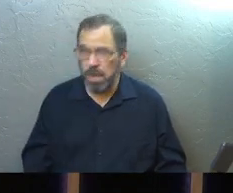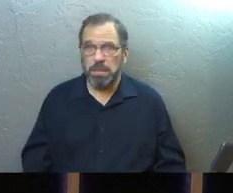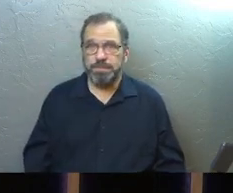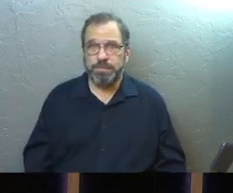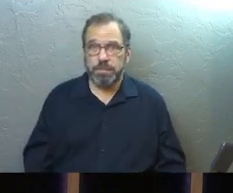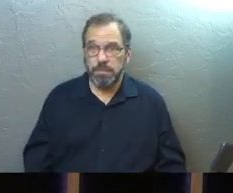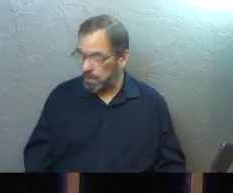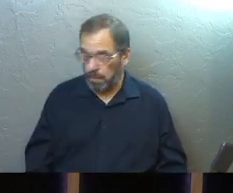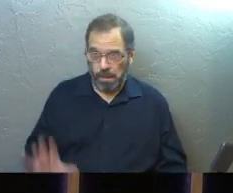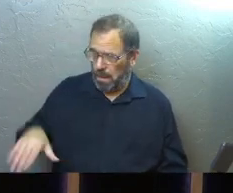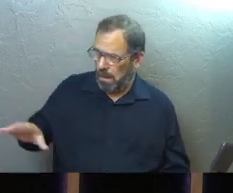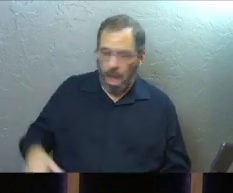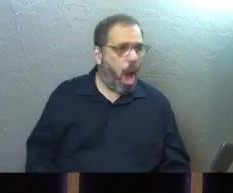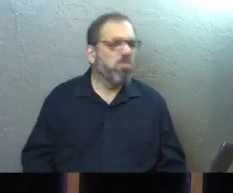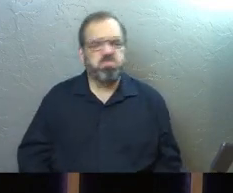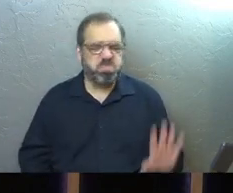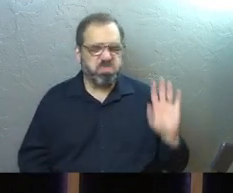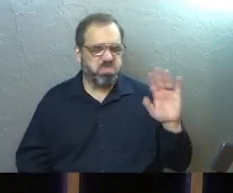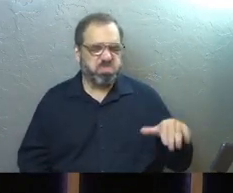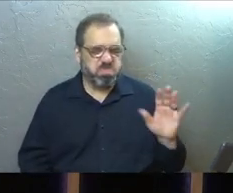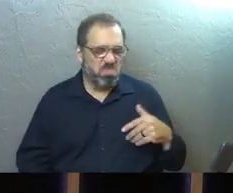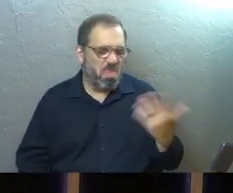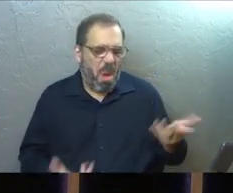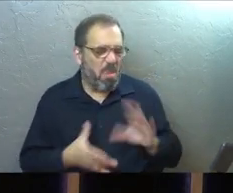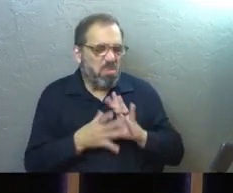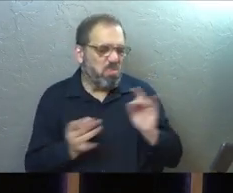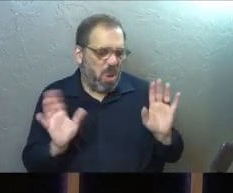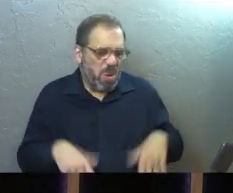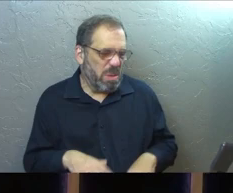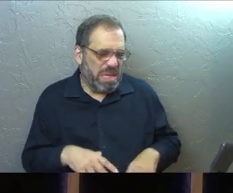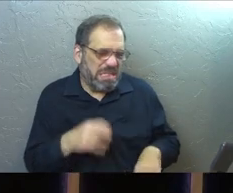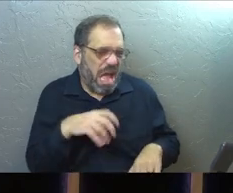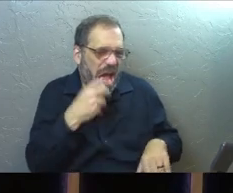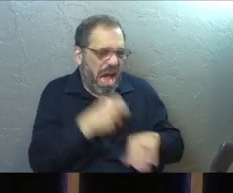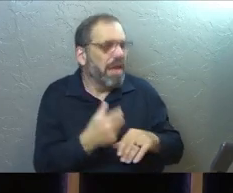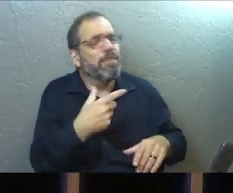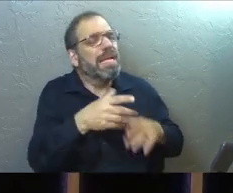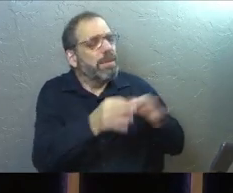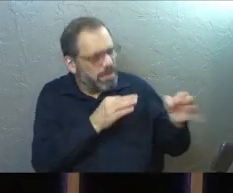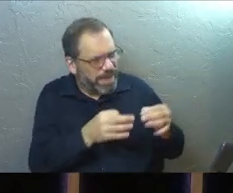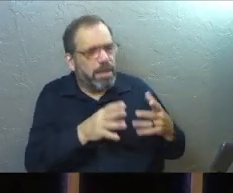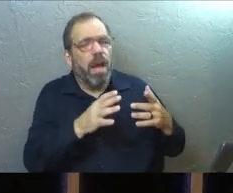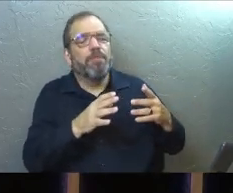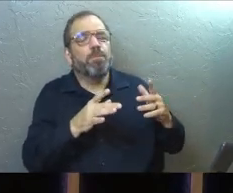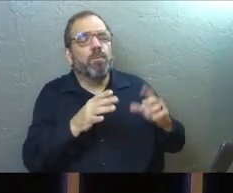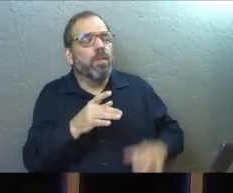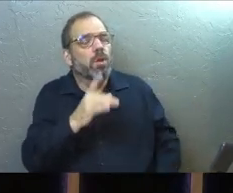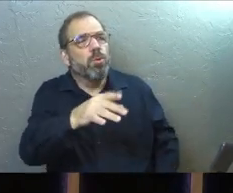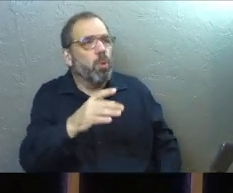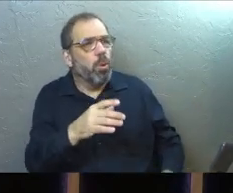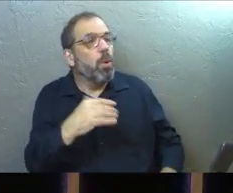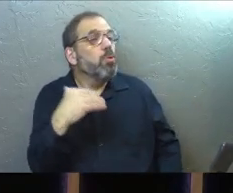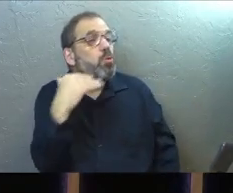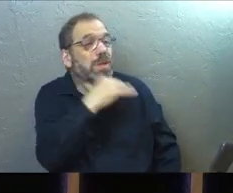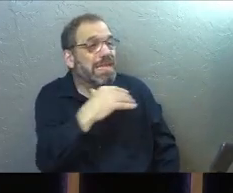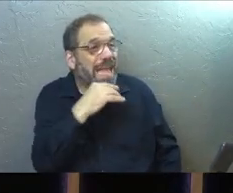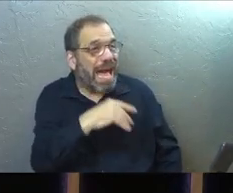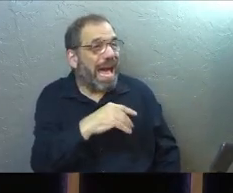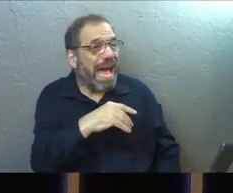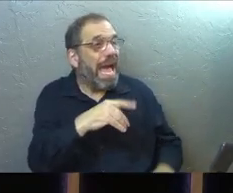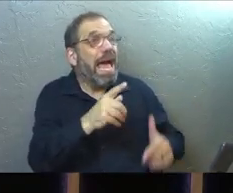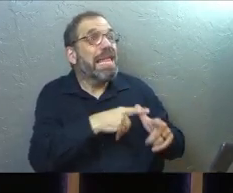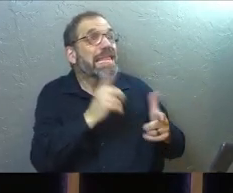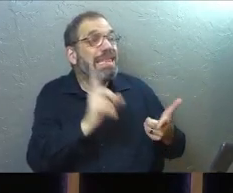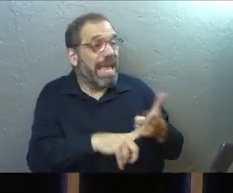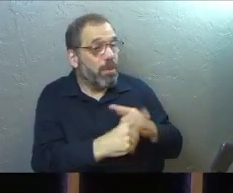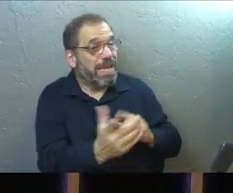And I'm like asking him about it. He's like, oh, no, it's like this. It's not as hard as it looks. Here's what you do is you lie. And he's like,